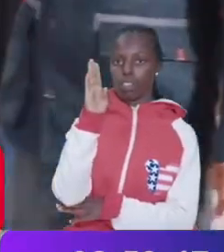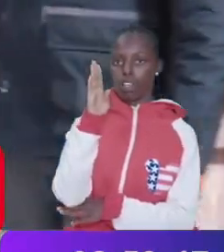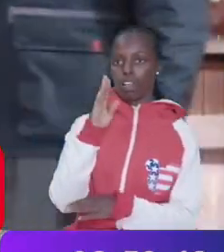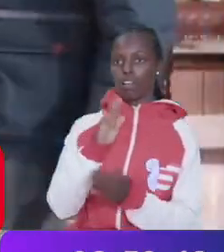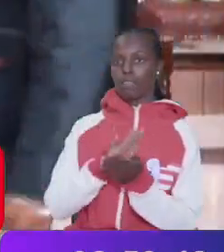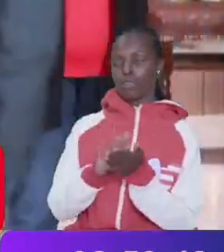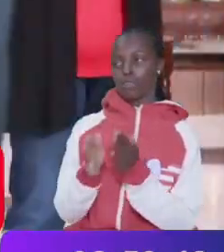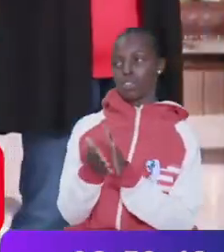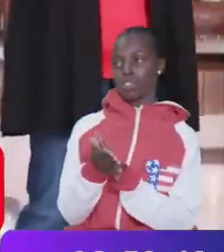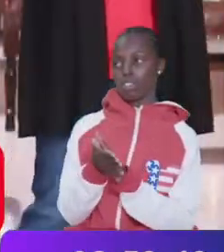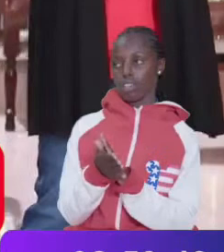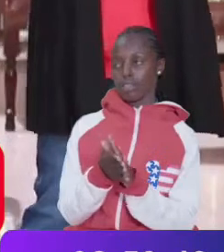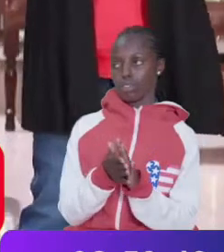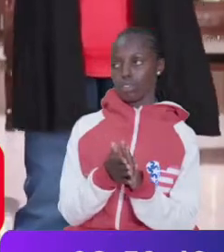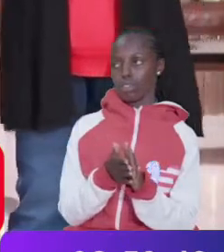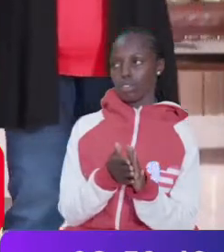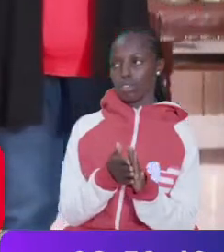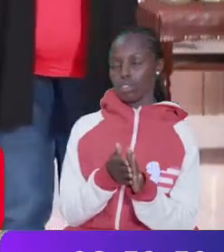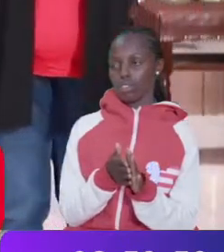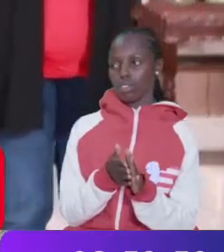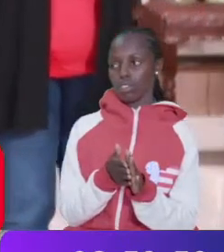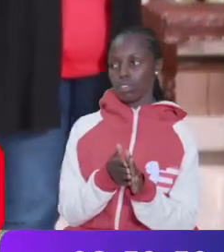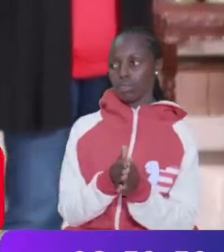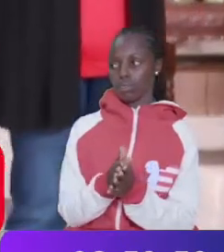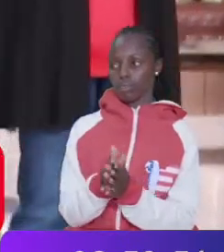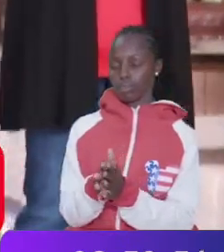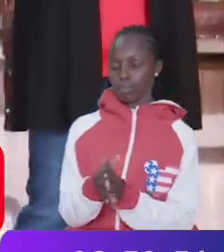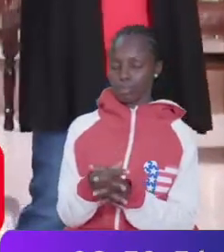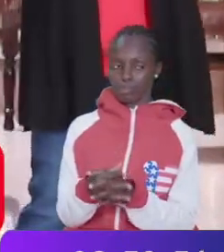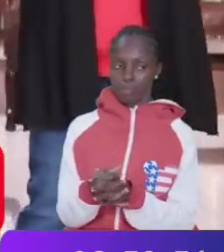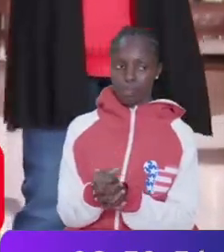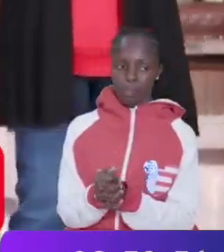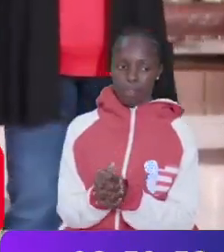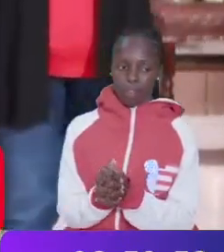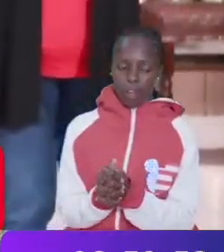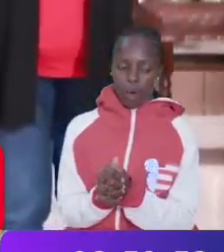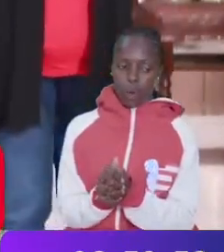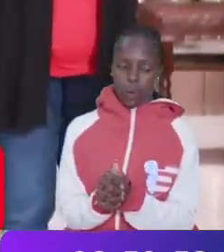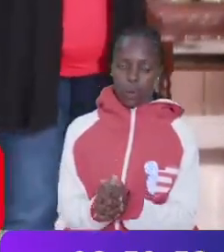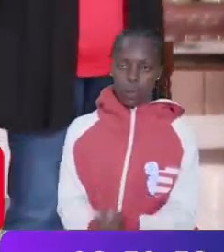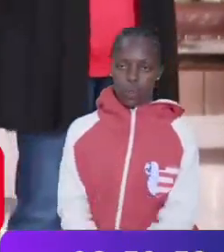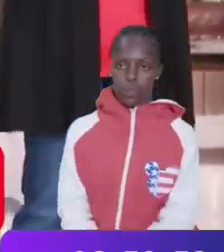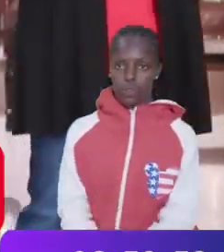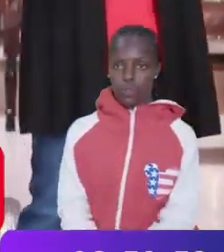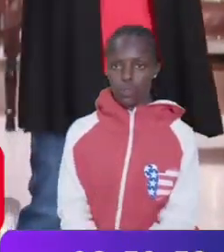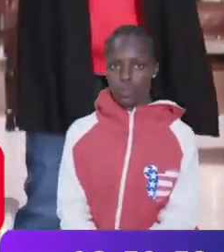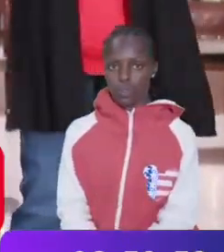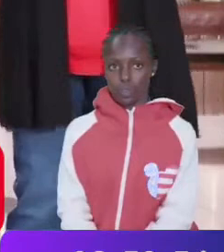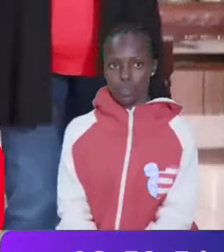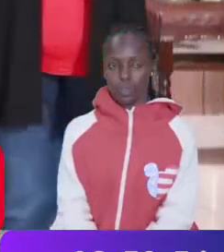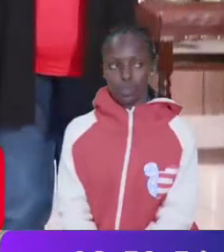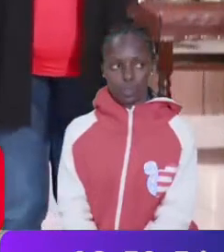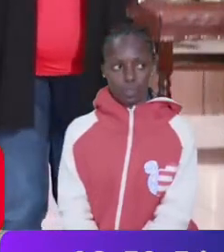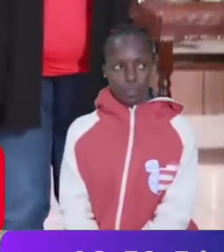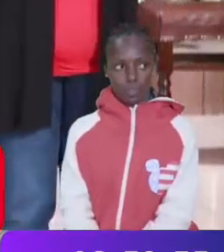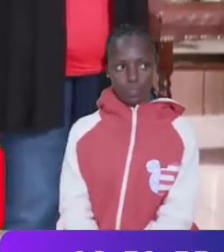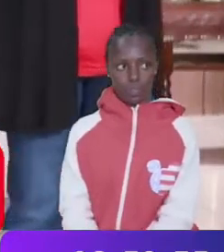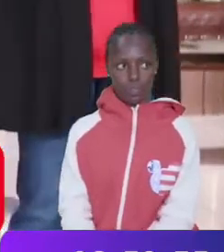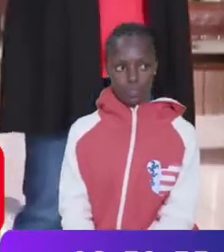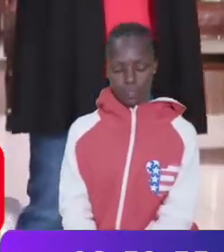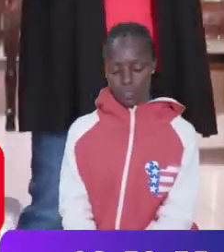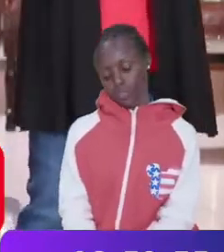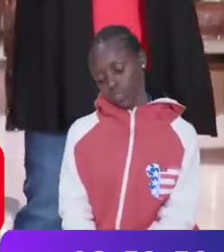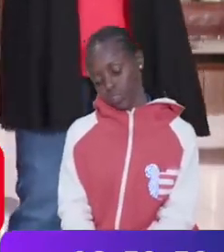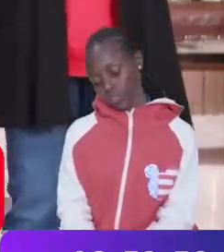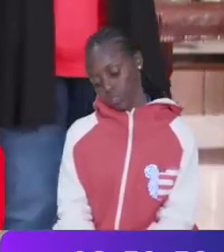dhambi zako kwake. Na nabeleza Bwana, tell him to forgive you. Tell him to wash you clean. Tell him to cleanse.